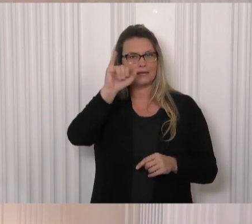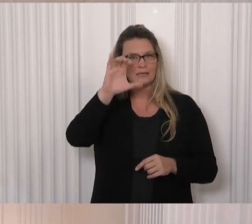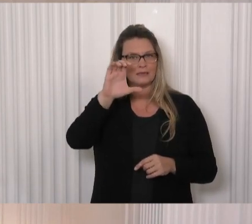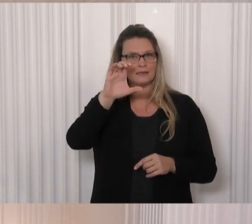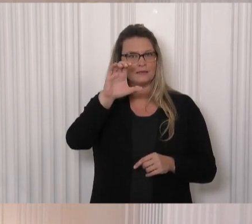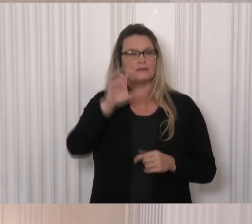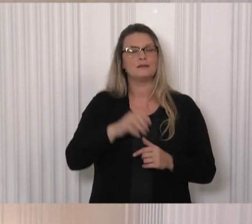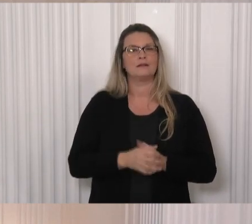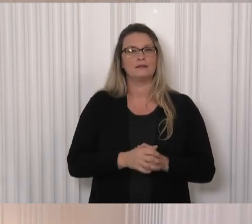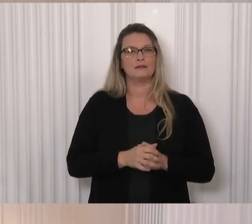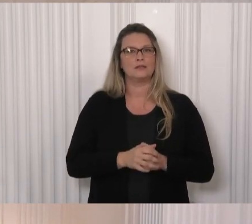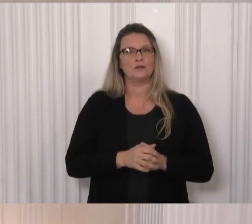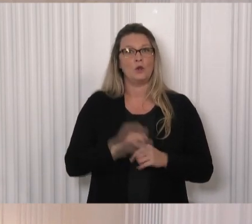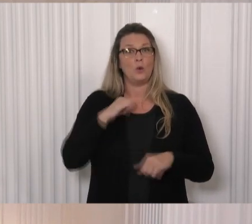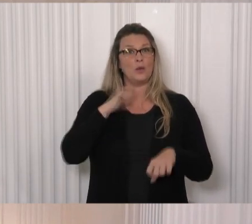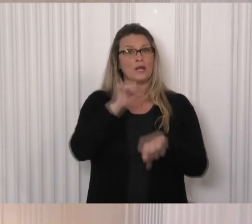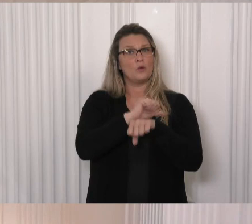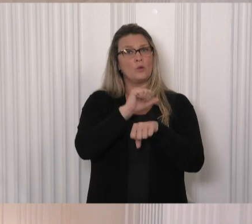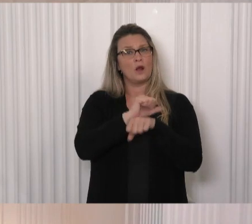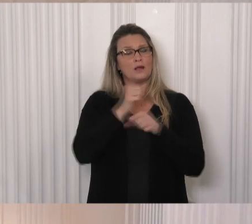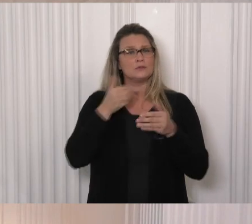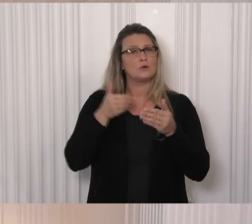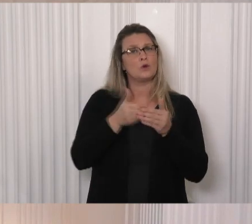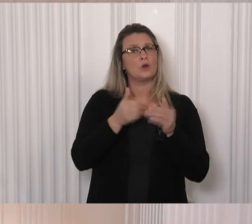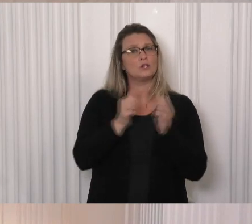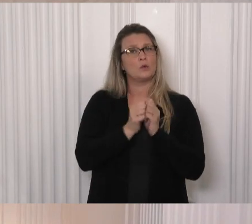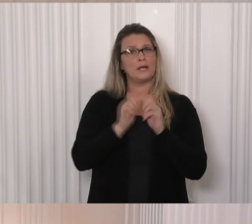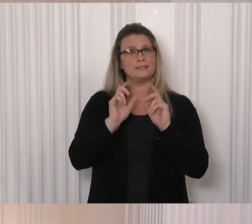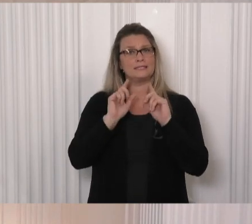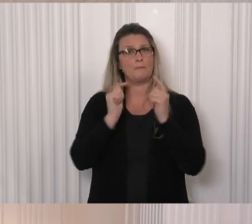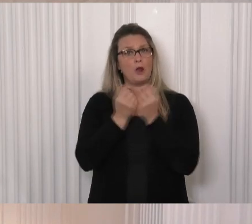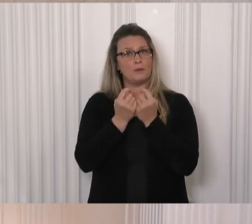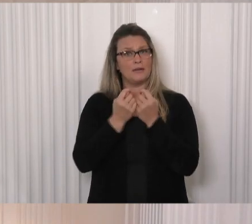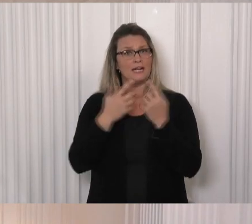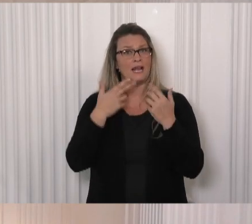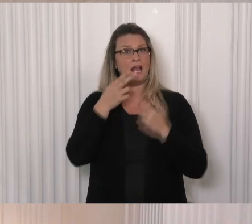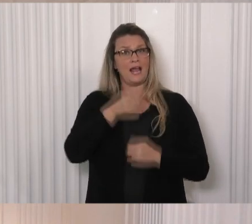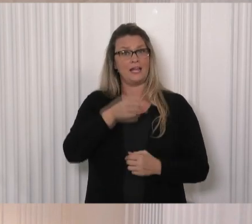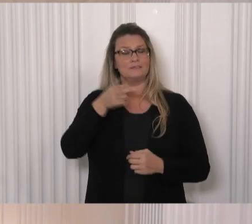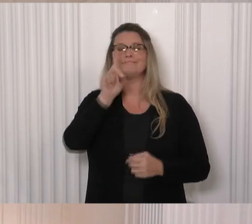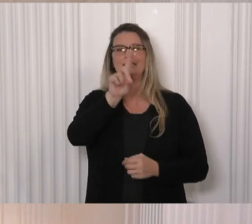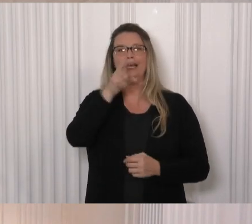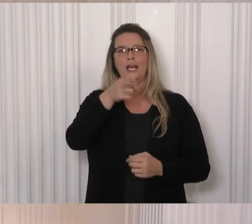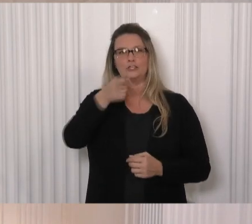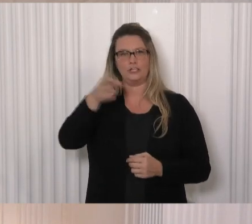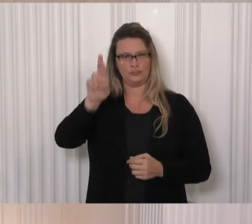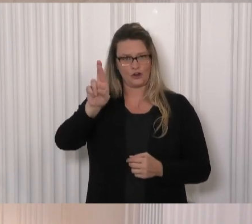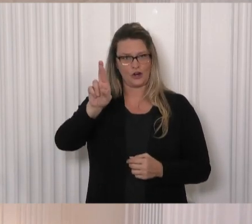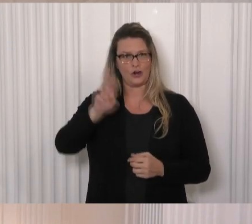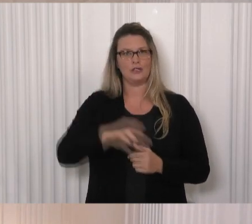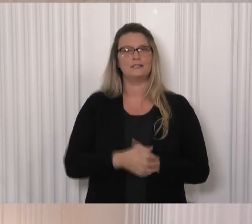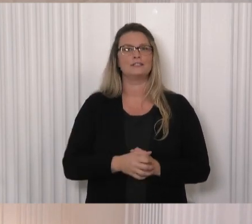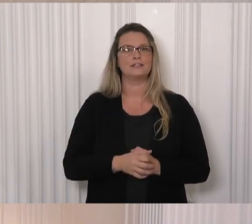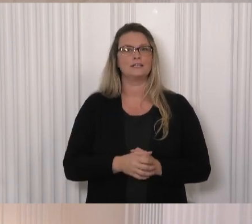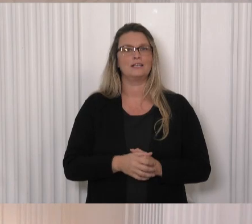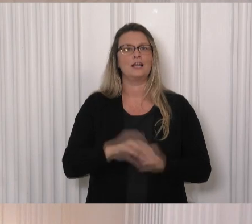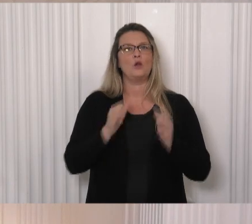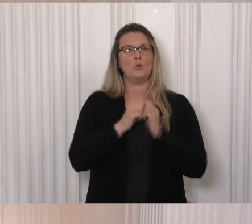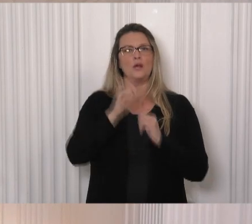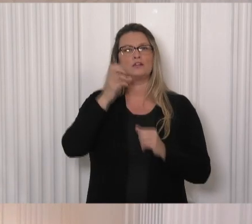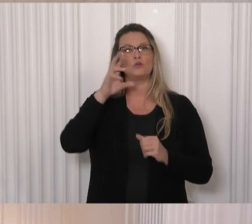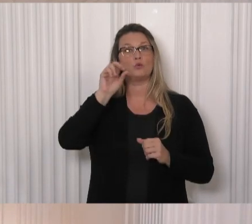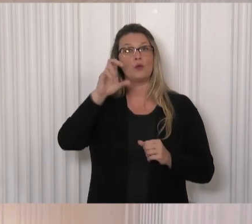we've worked very closely with the Department of Health and Human Resources, with Secretary Crouch